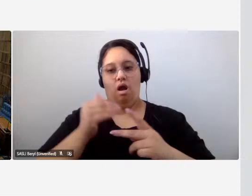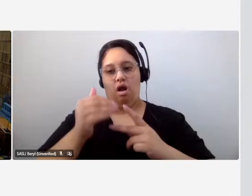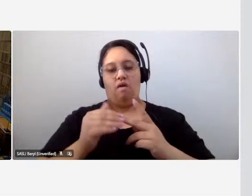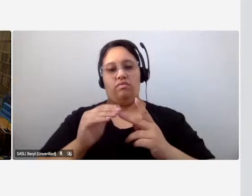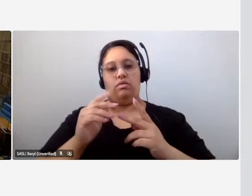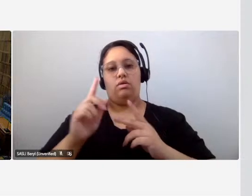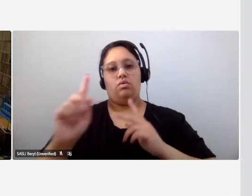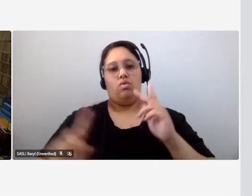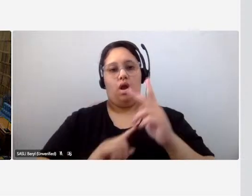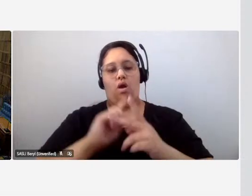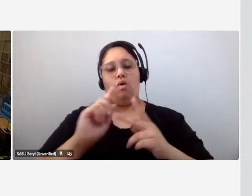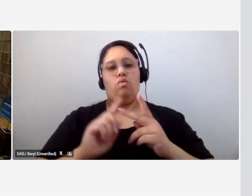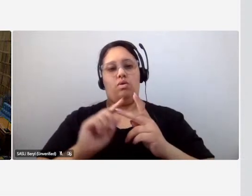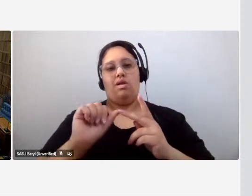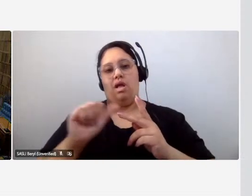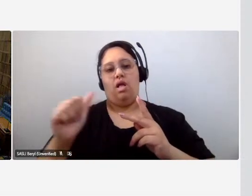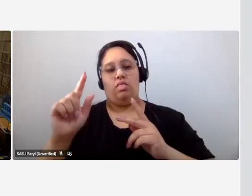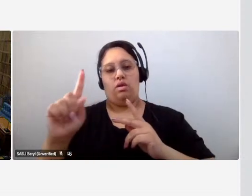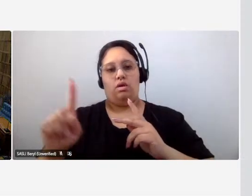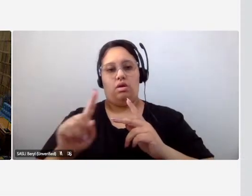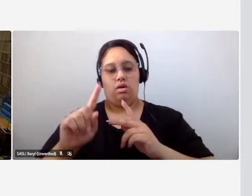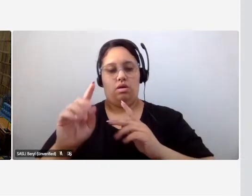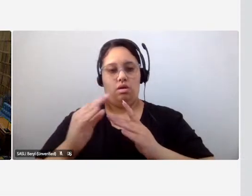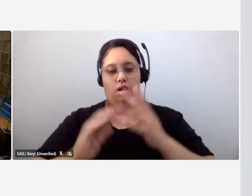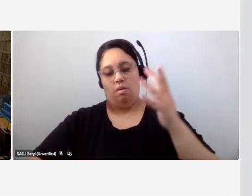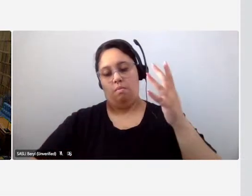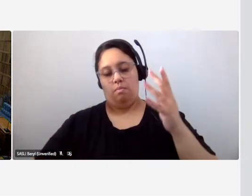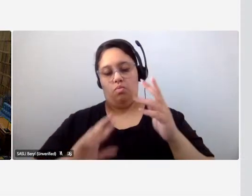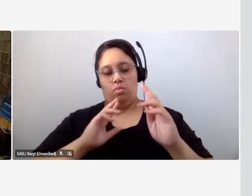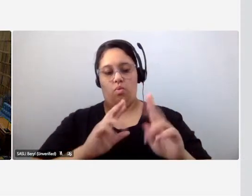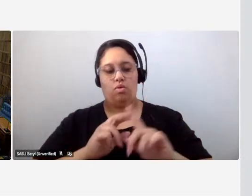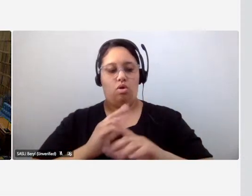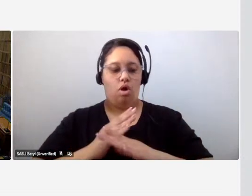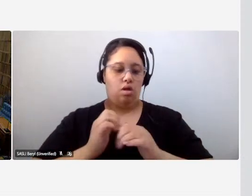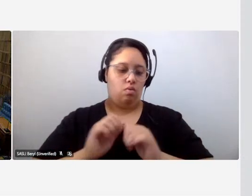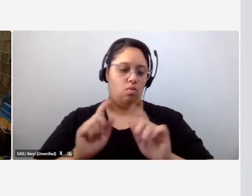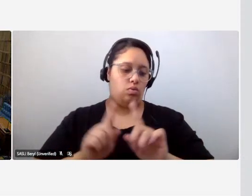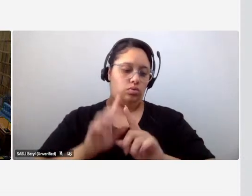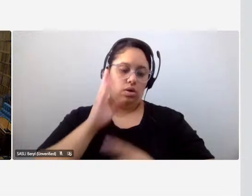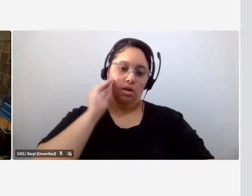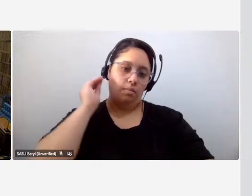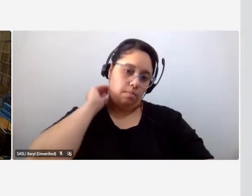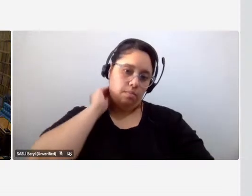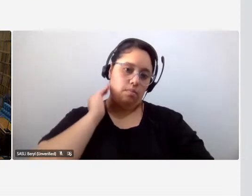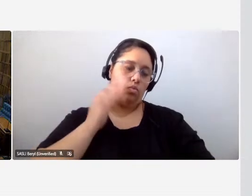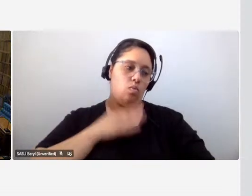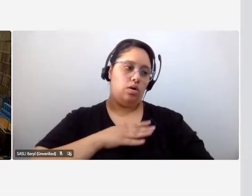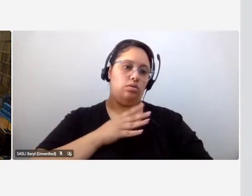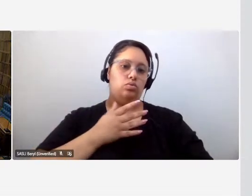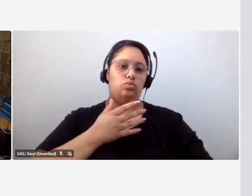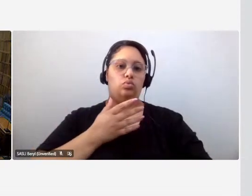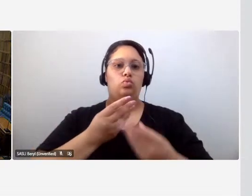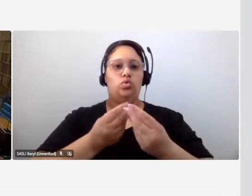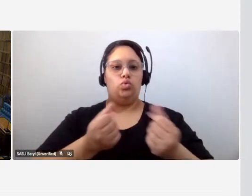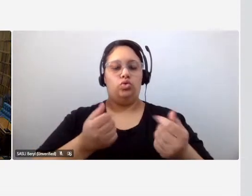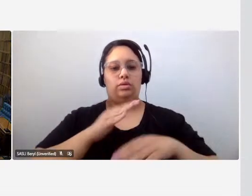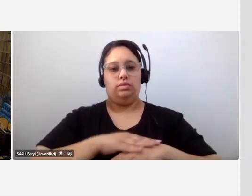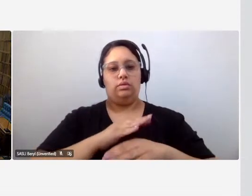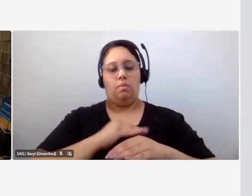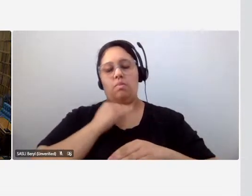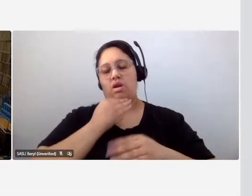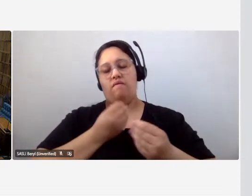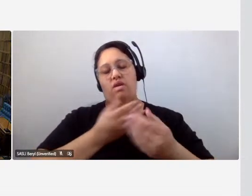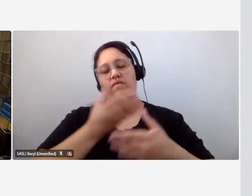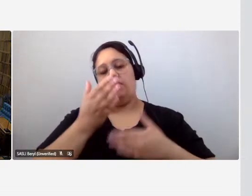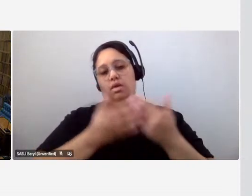round where we take the rest of the report. And colleagues, also keep in mind, we want to do justice to the resolutions at the